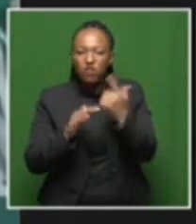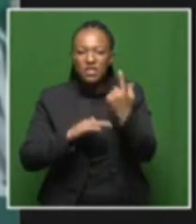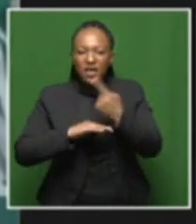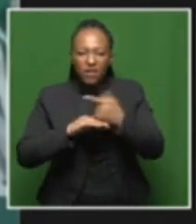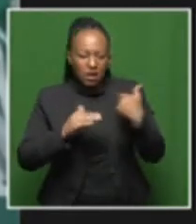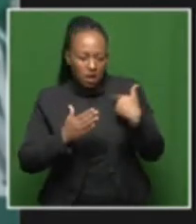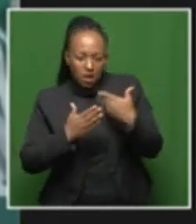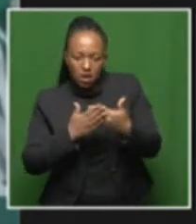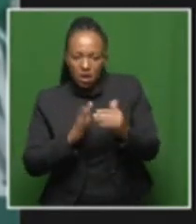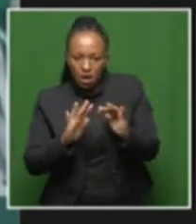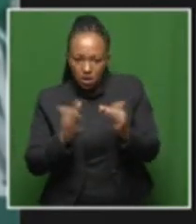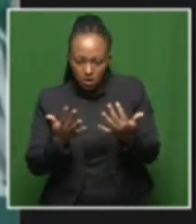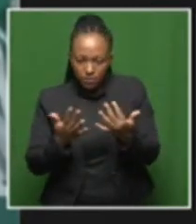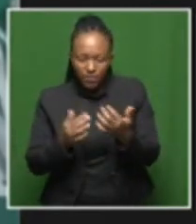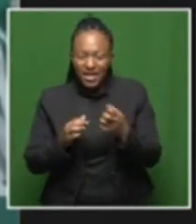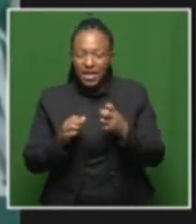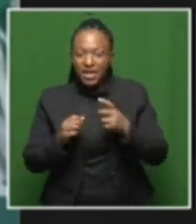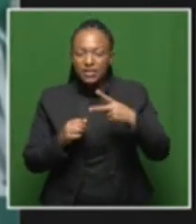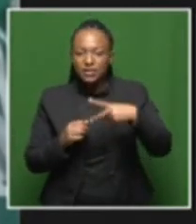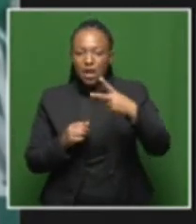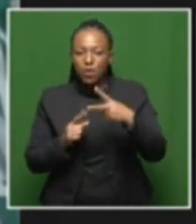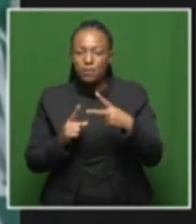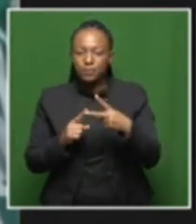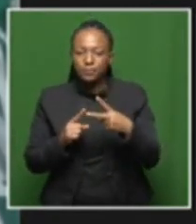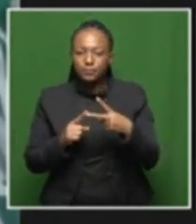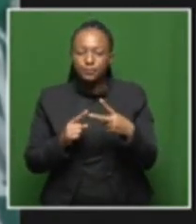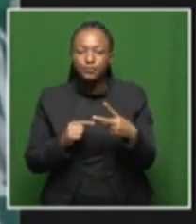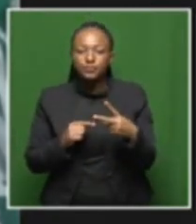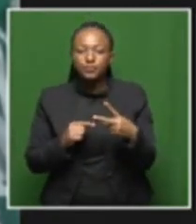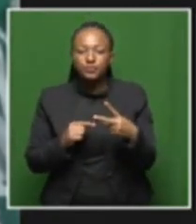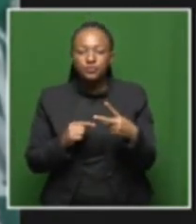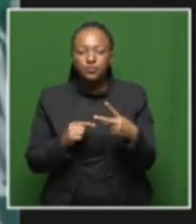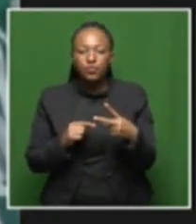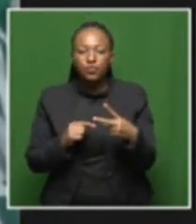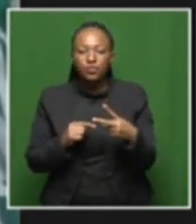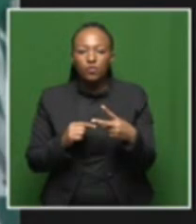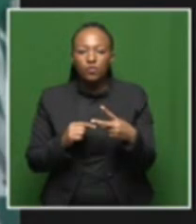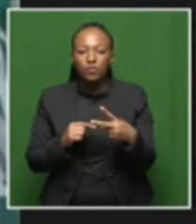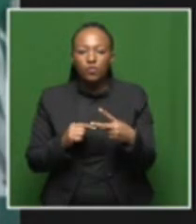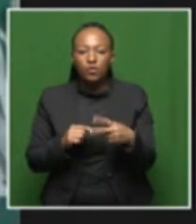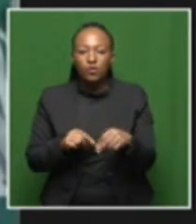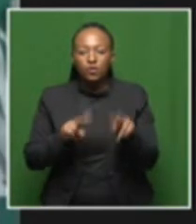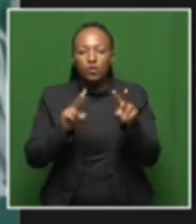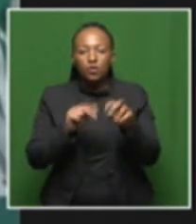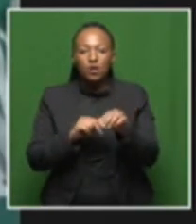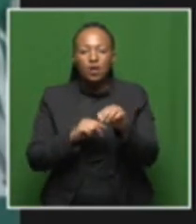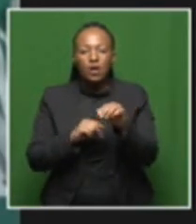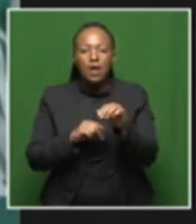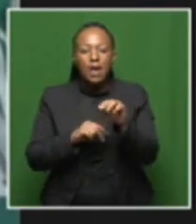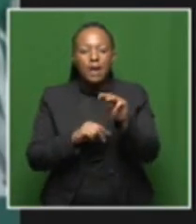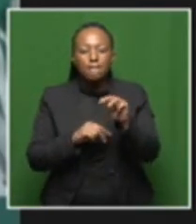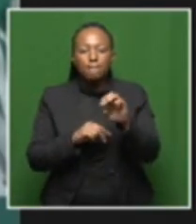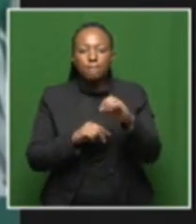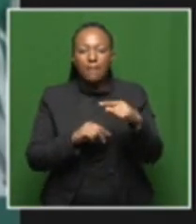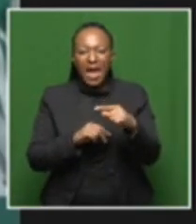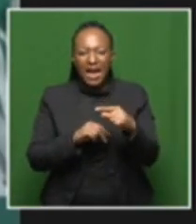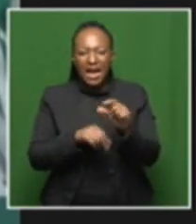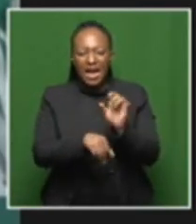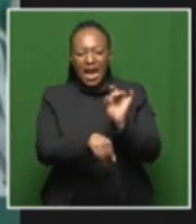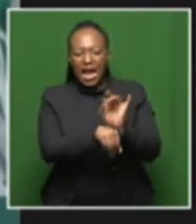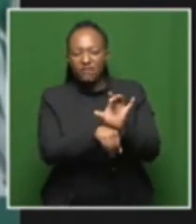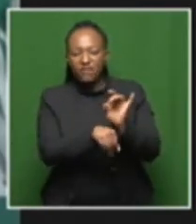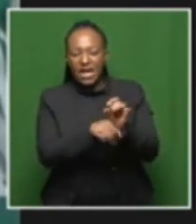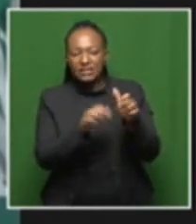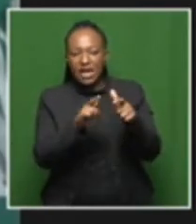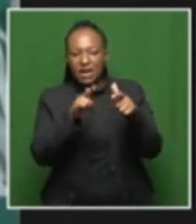7-day period. Secondly, it's the issue around the MEC. I've not received the latest MEC advisory, which the DG was clarifying